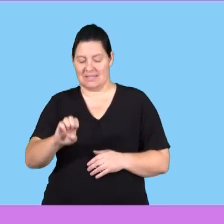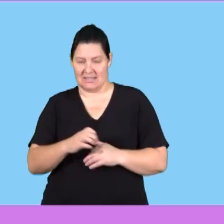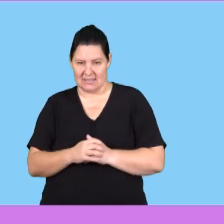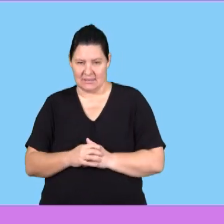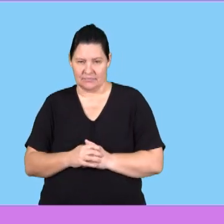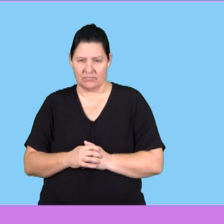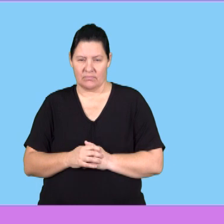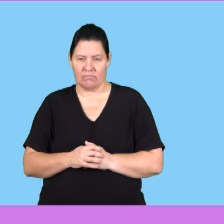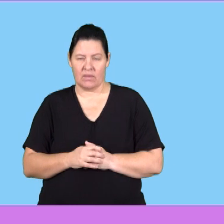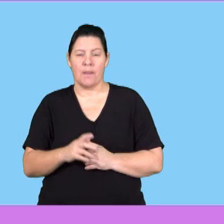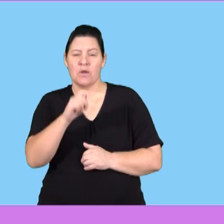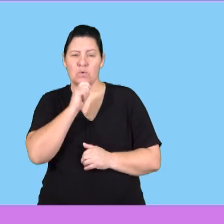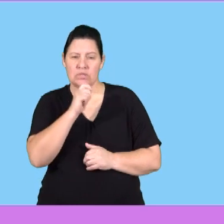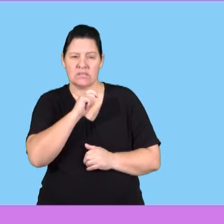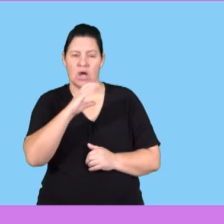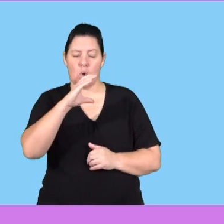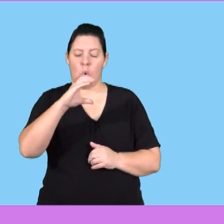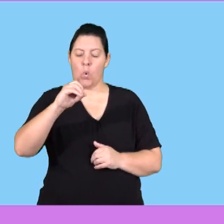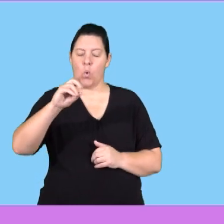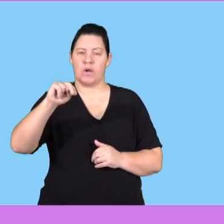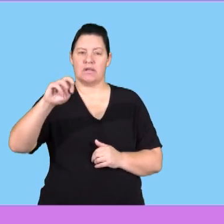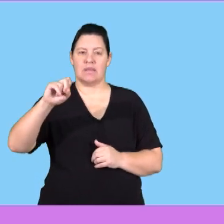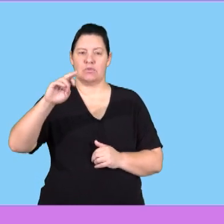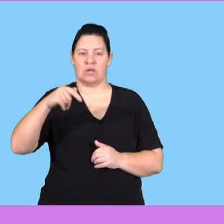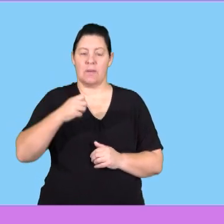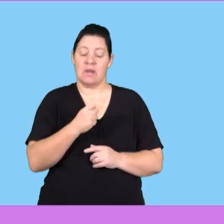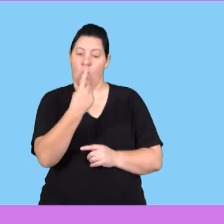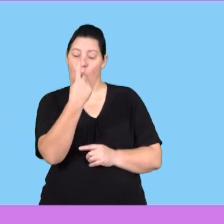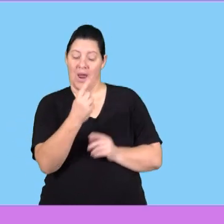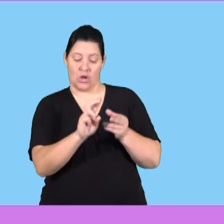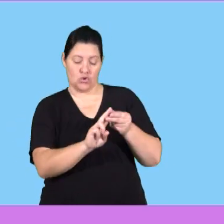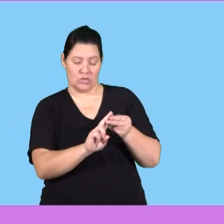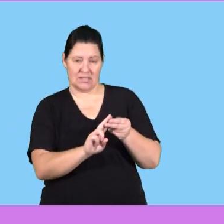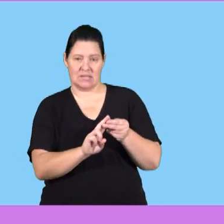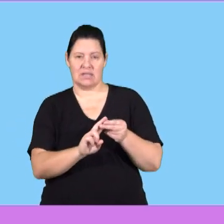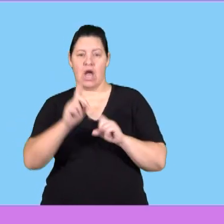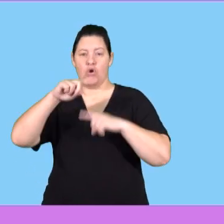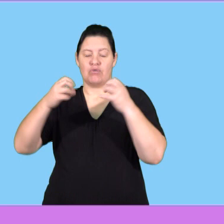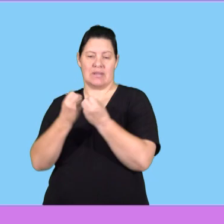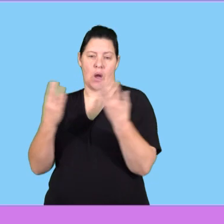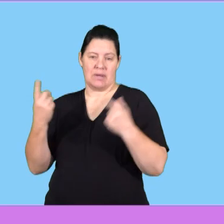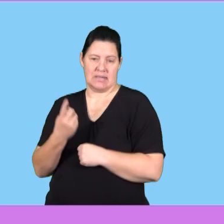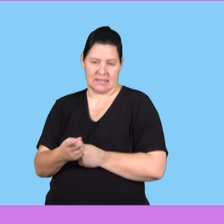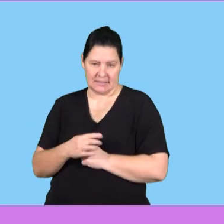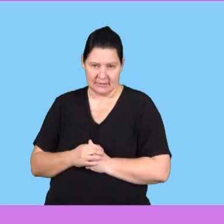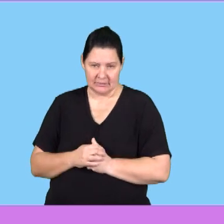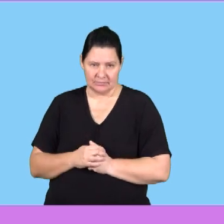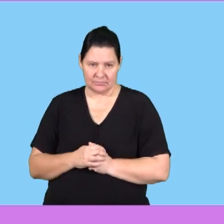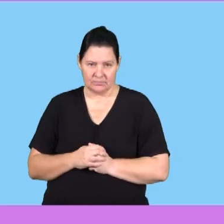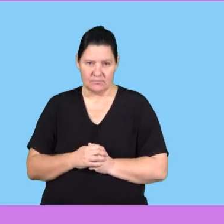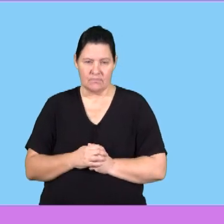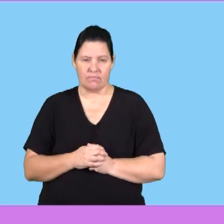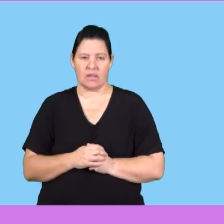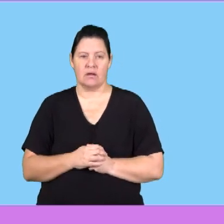remember, when we talk about consumption rates, is the rate charged per unit. So let us have